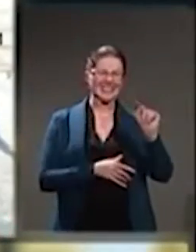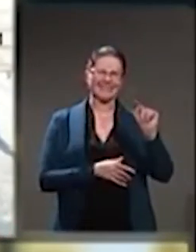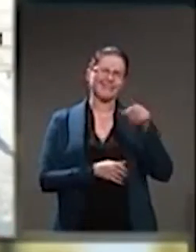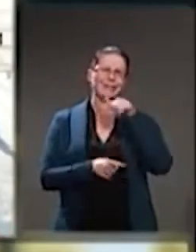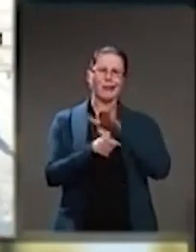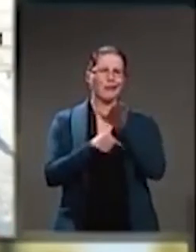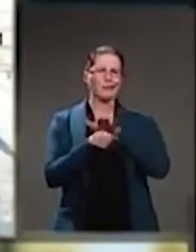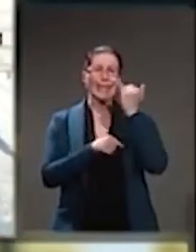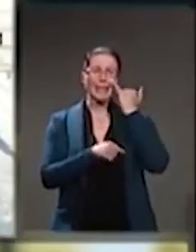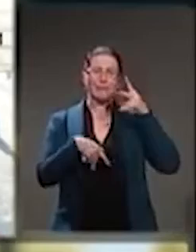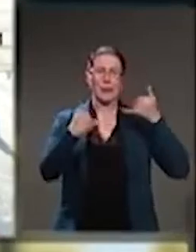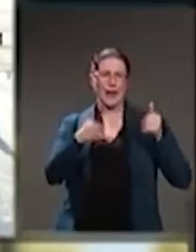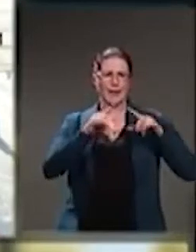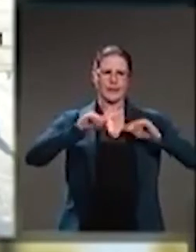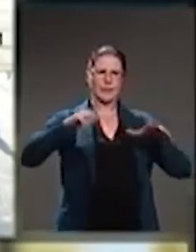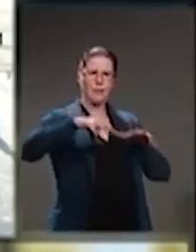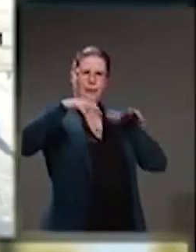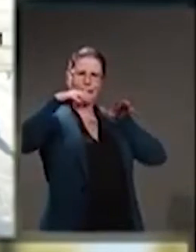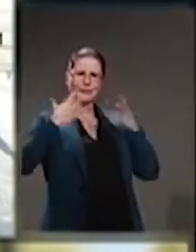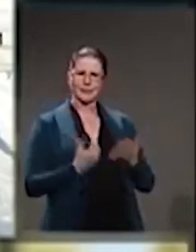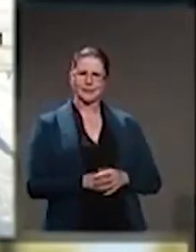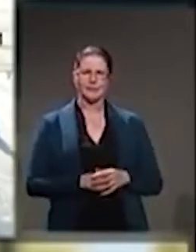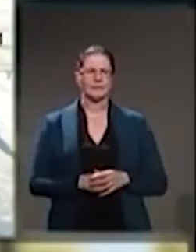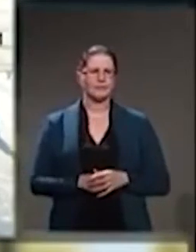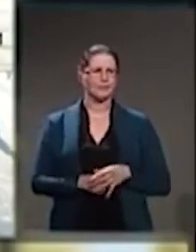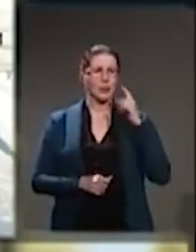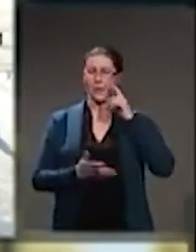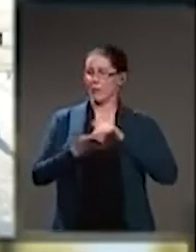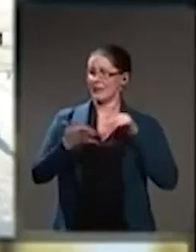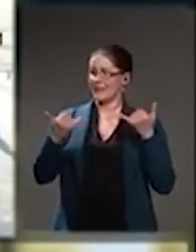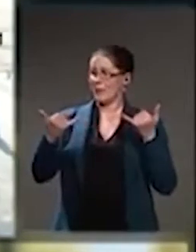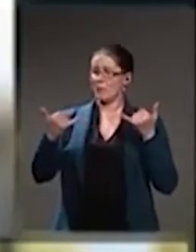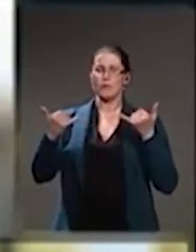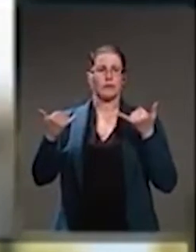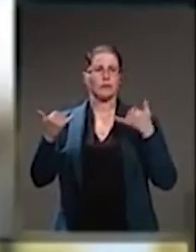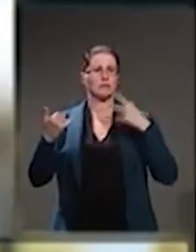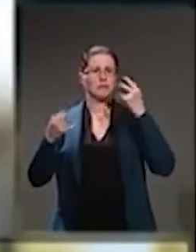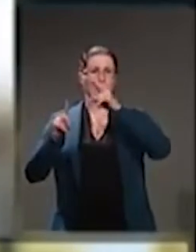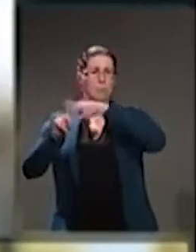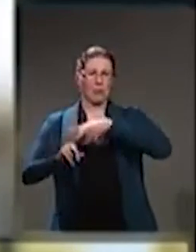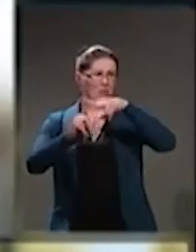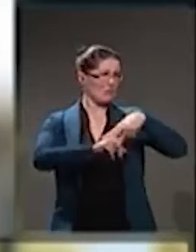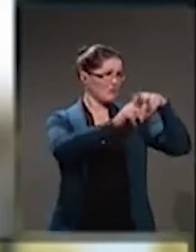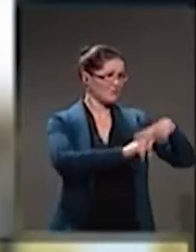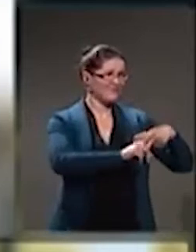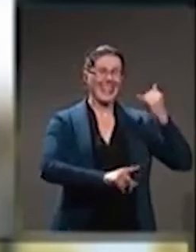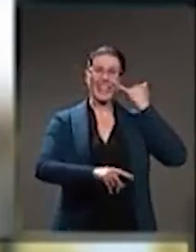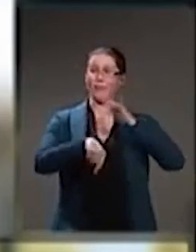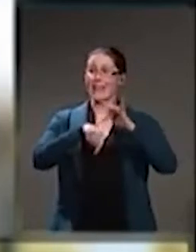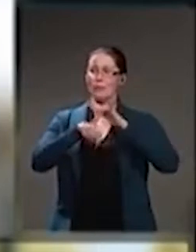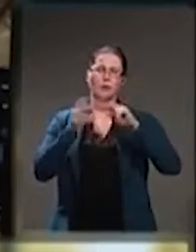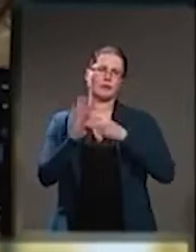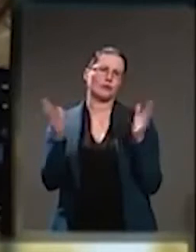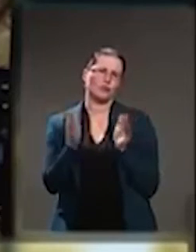all relatively small and they are all booked solid. Or if they're not booked solid, they're not booked because they're not big enough. City Councillor Way Mason tabled the motion